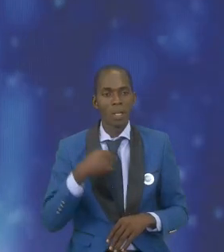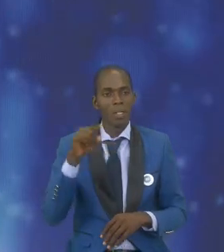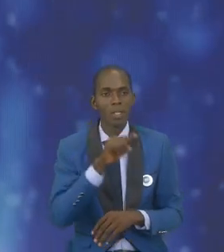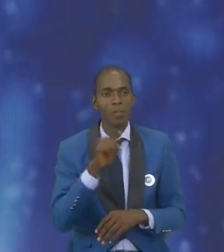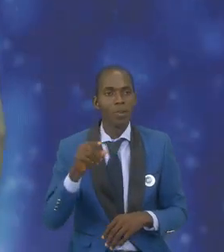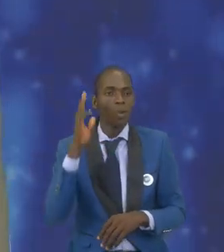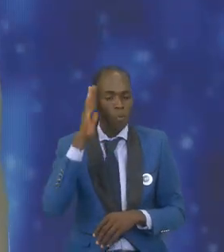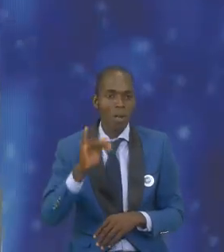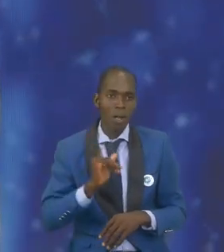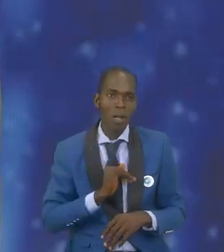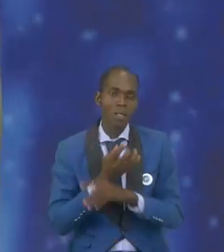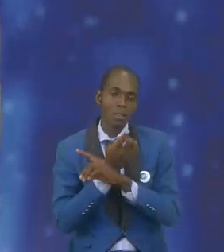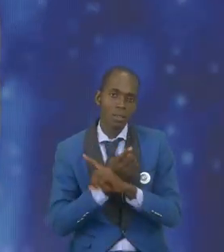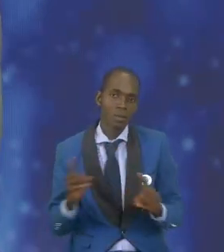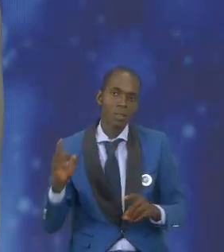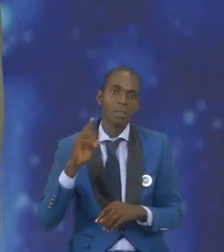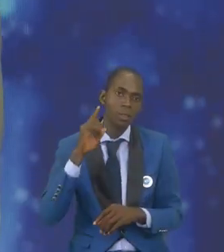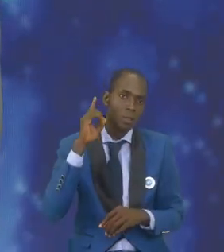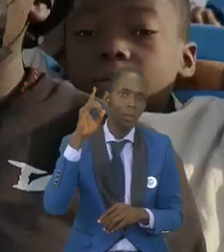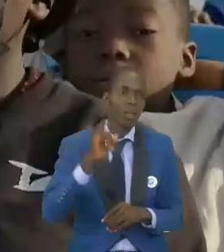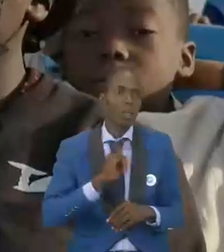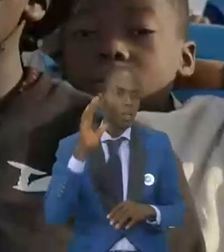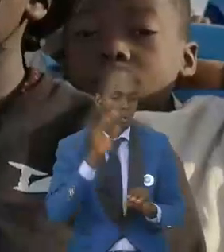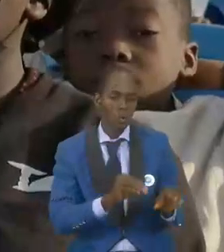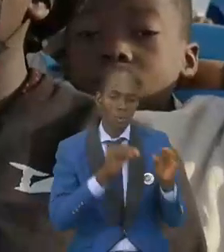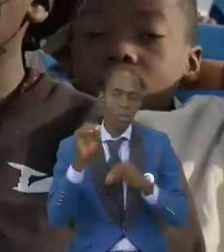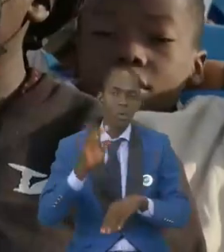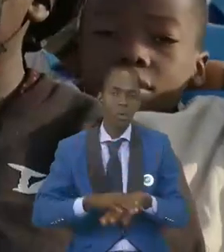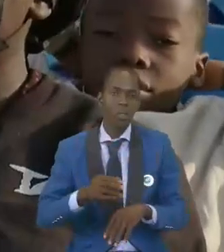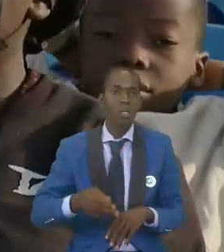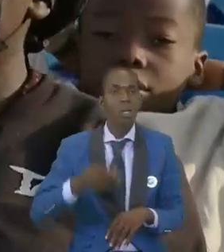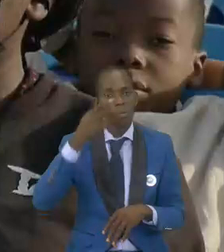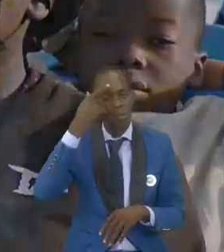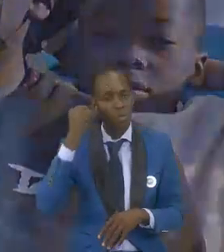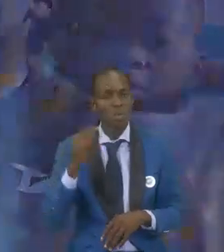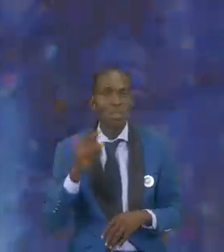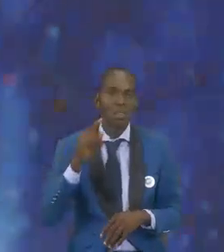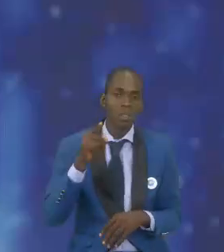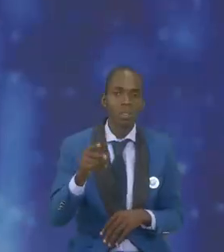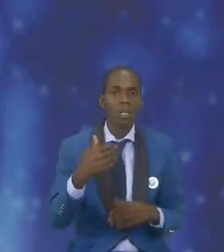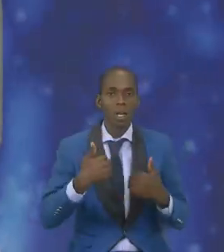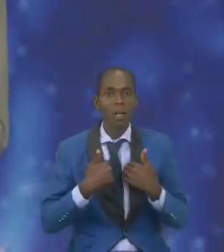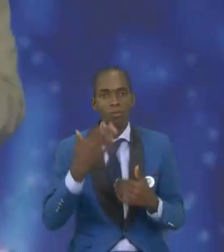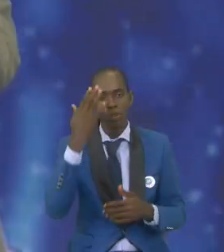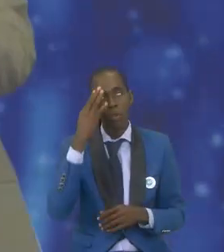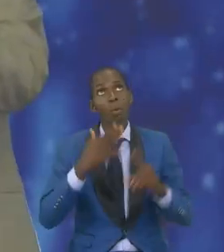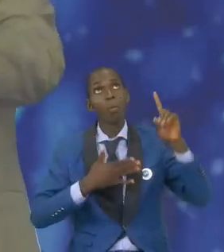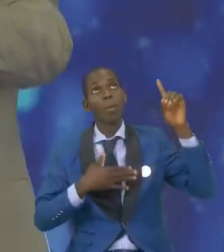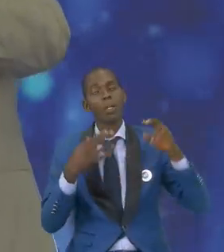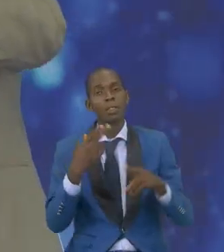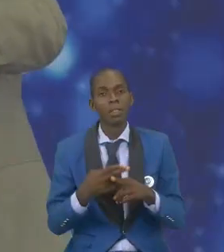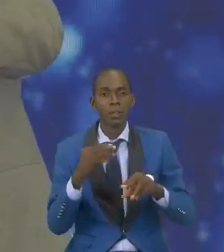deliver him. I will set him on high because he has known my name. Verse